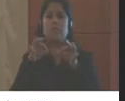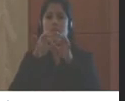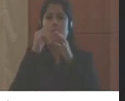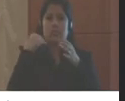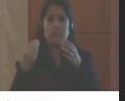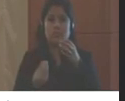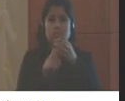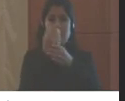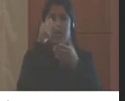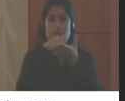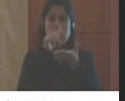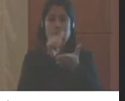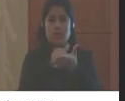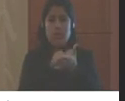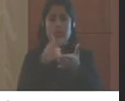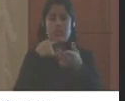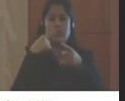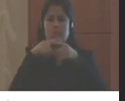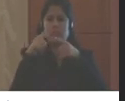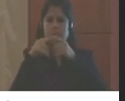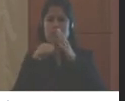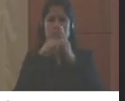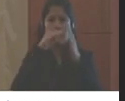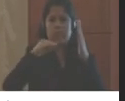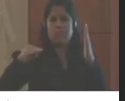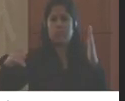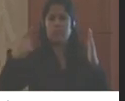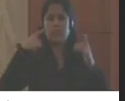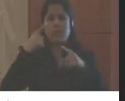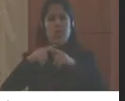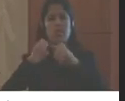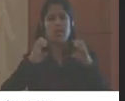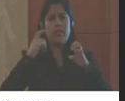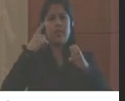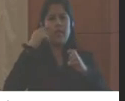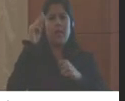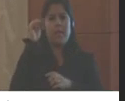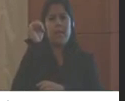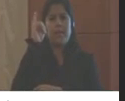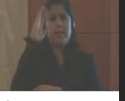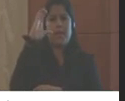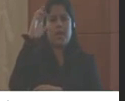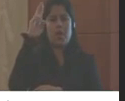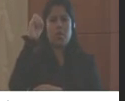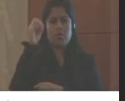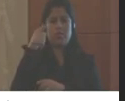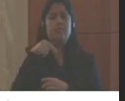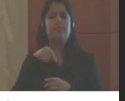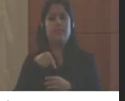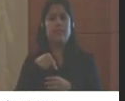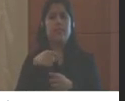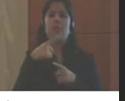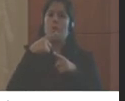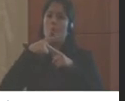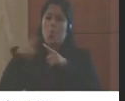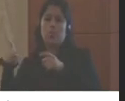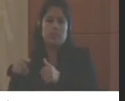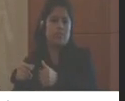is permanently supervised due to its constant microseismic activity.